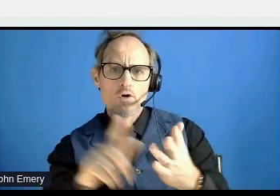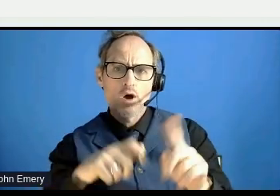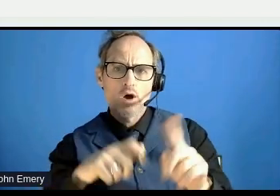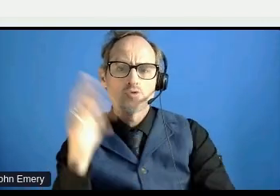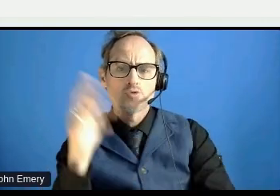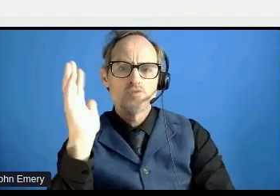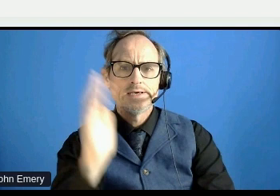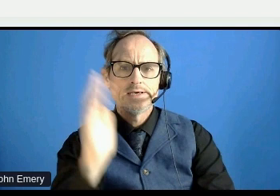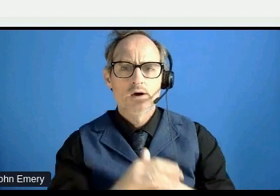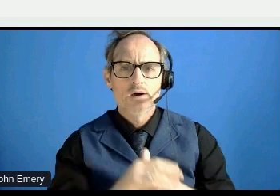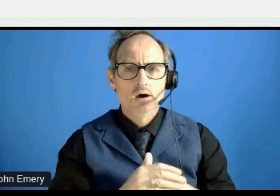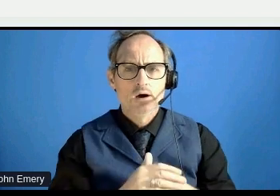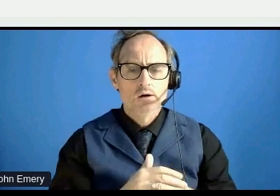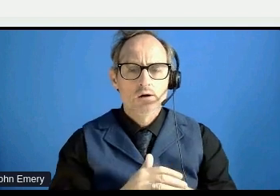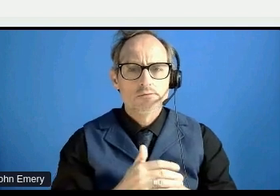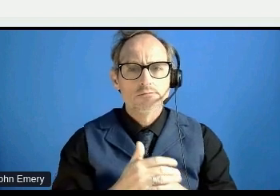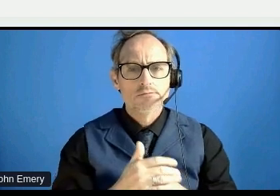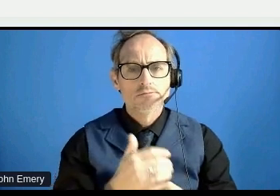Brilliant.